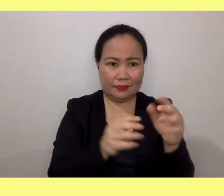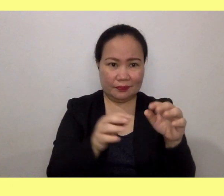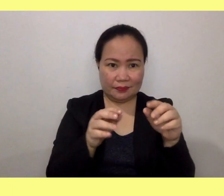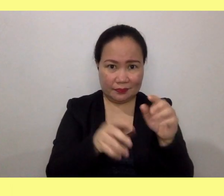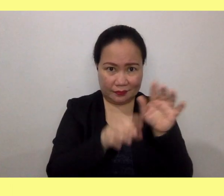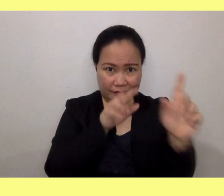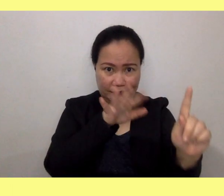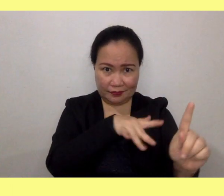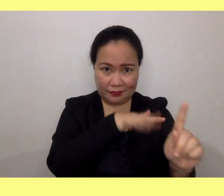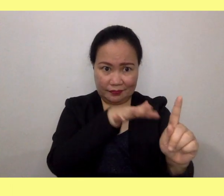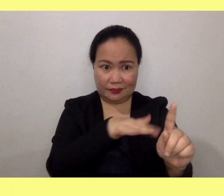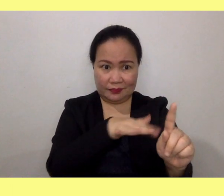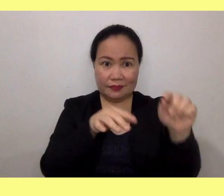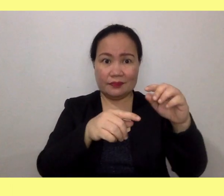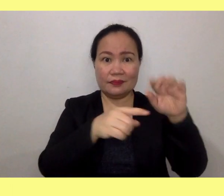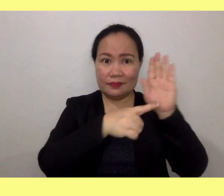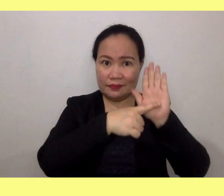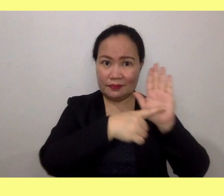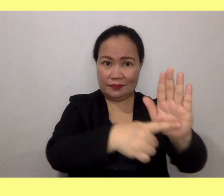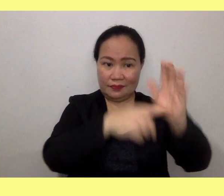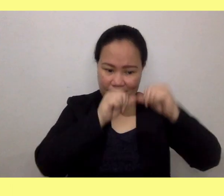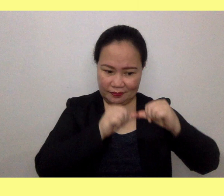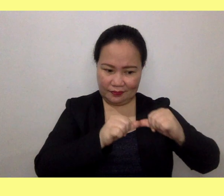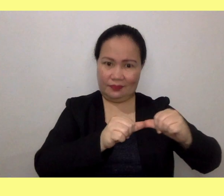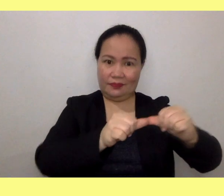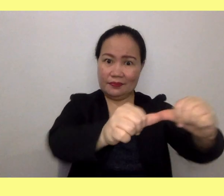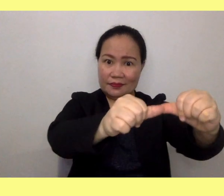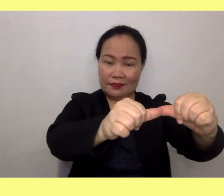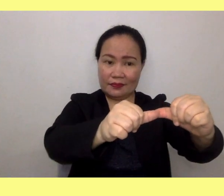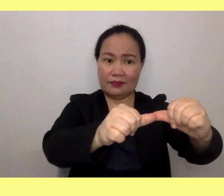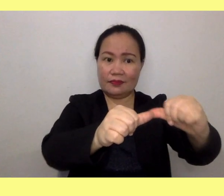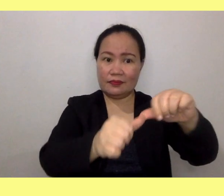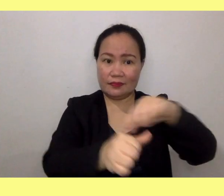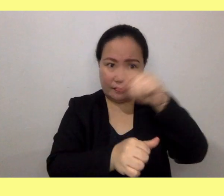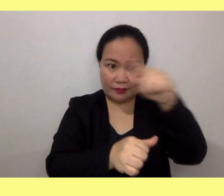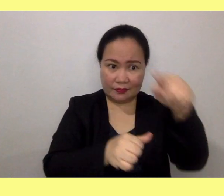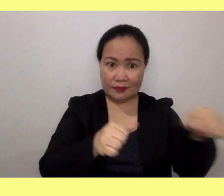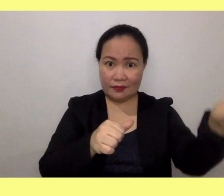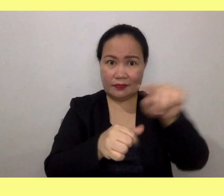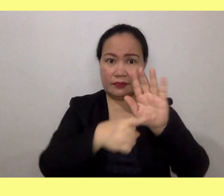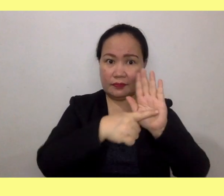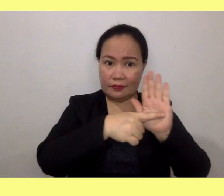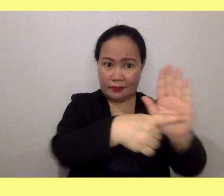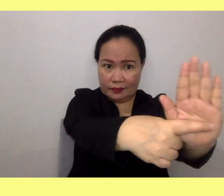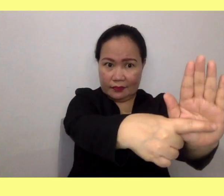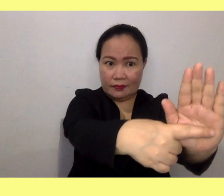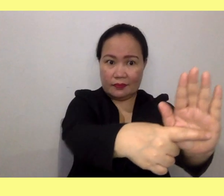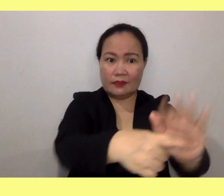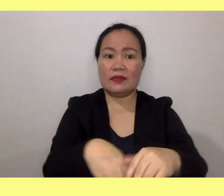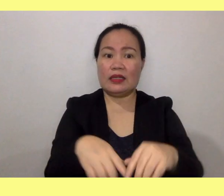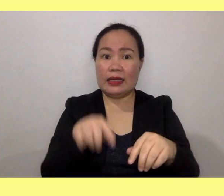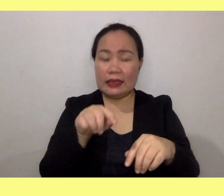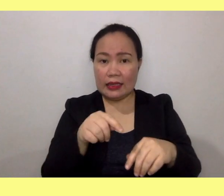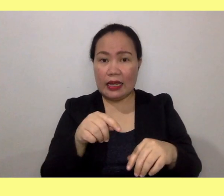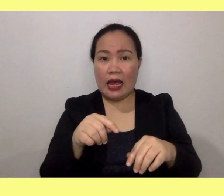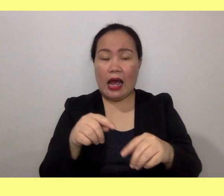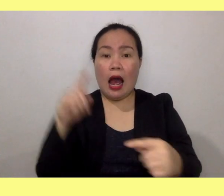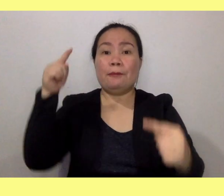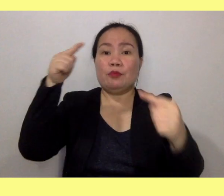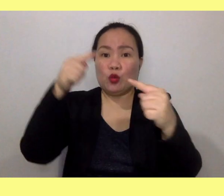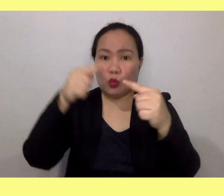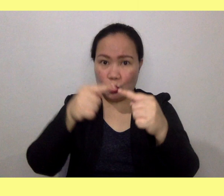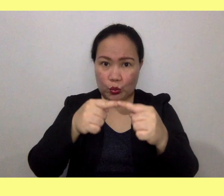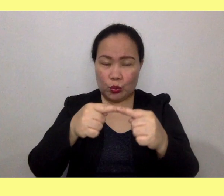negative infinity up to negative 5. So as you can see, since may equal tayo dito, ibig